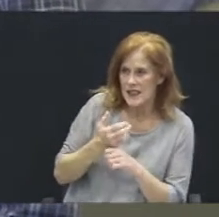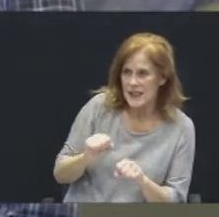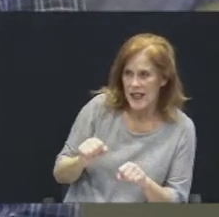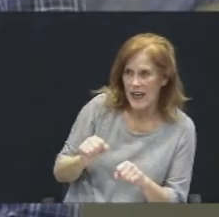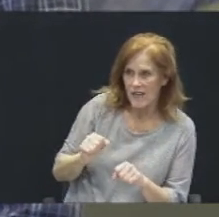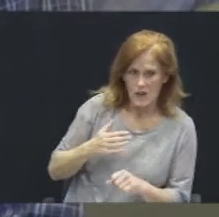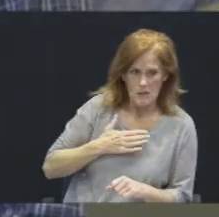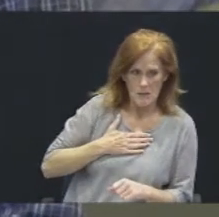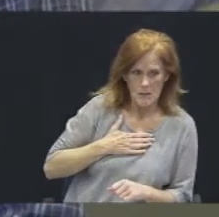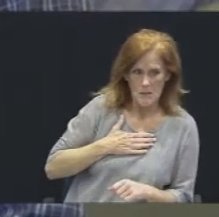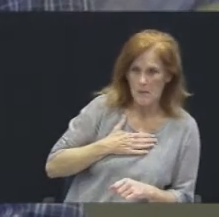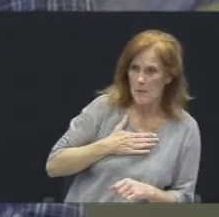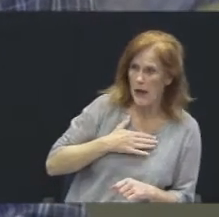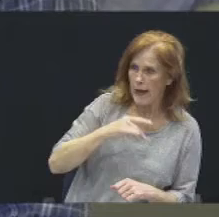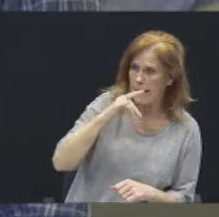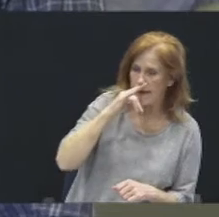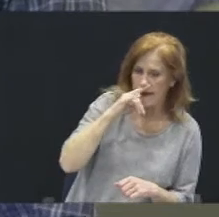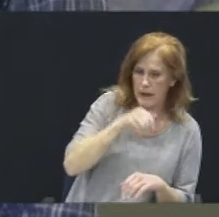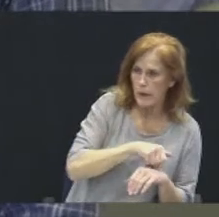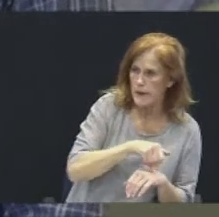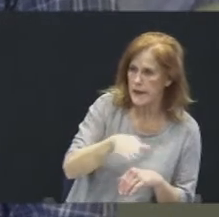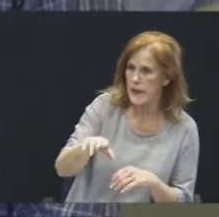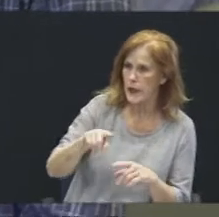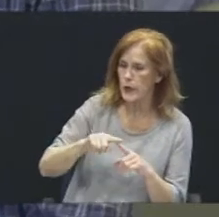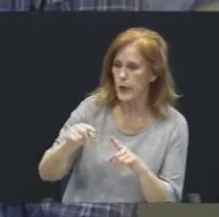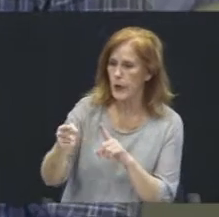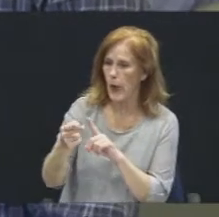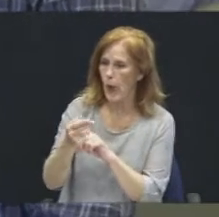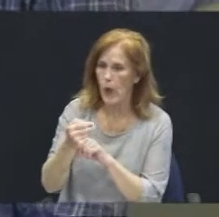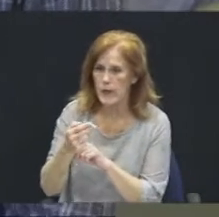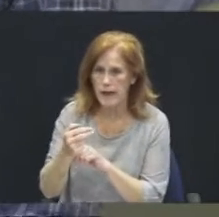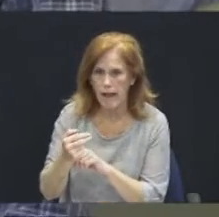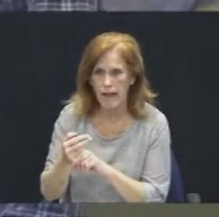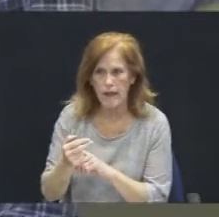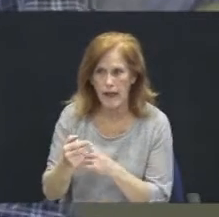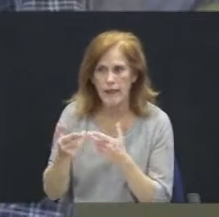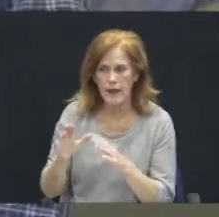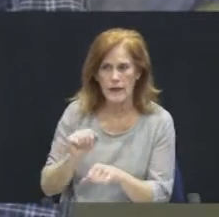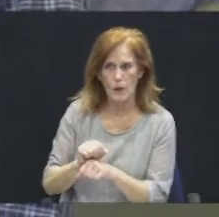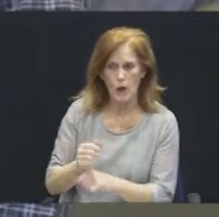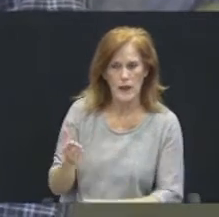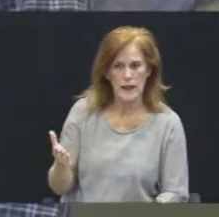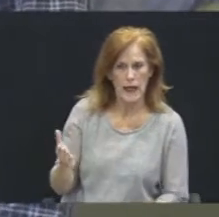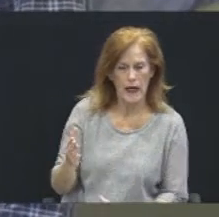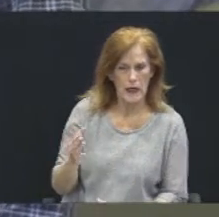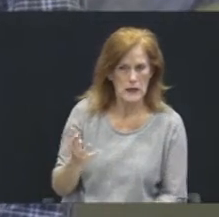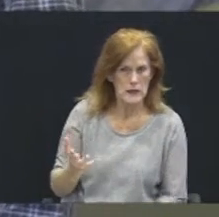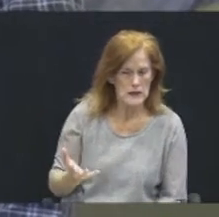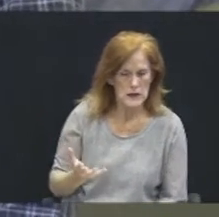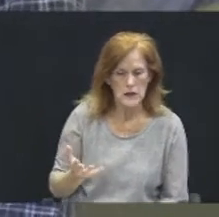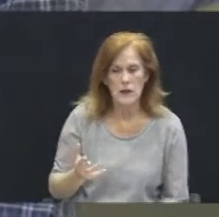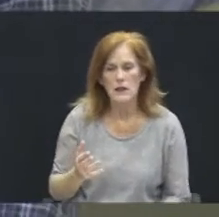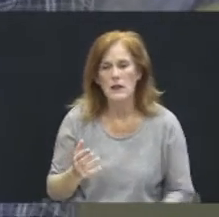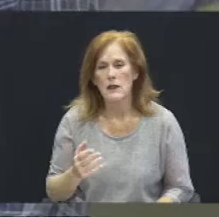to, you know, a hotel and have them work? So I think right now